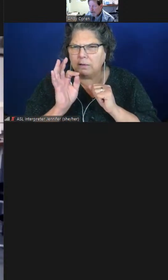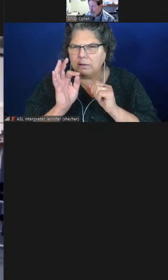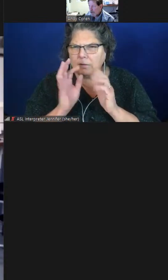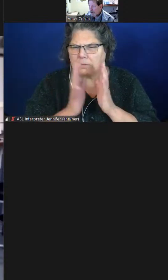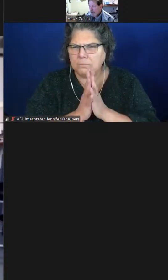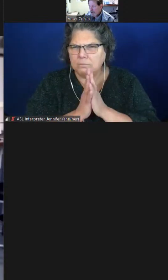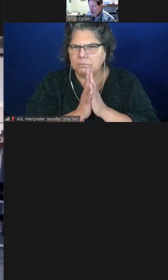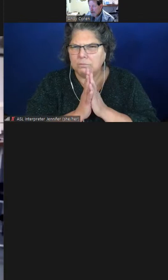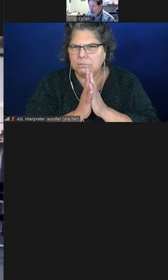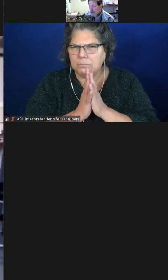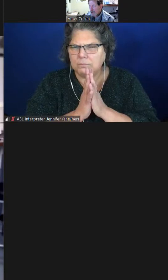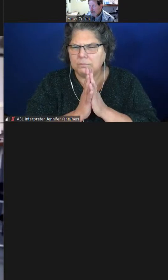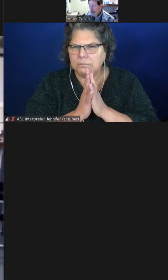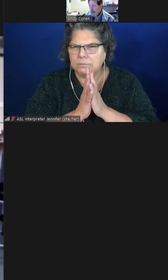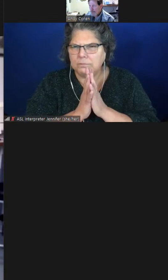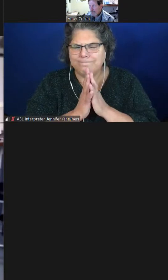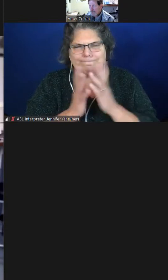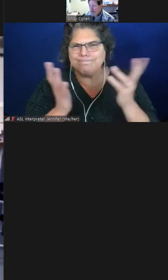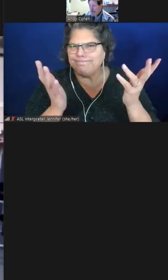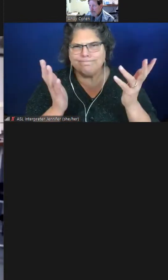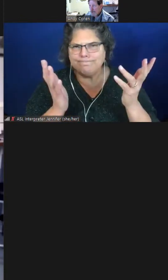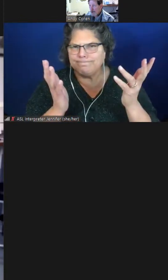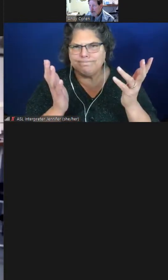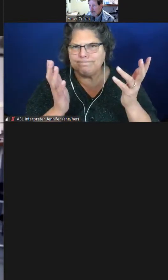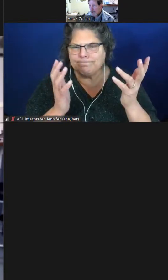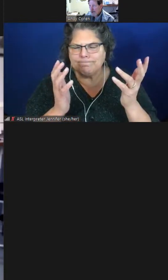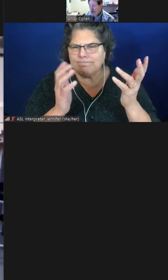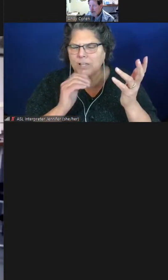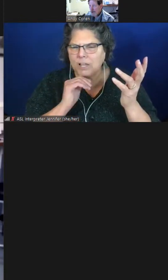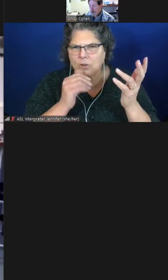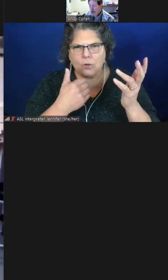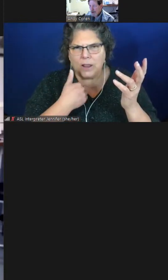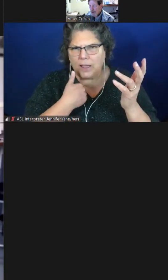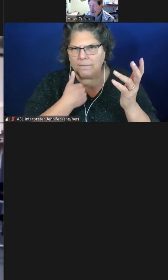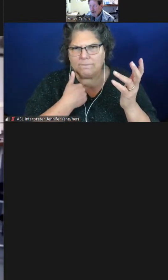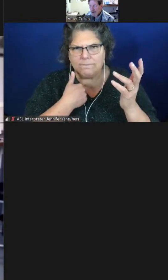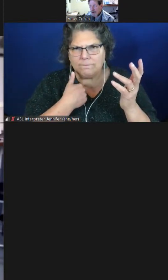you. Yeah, so I don't have it for,